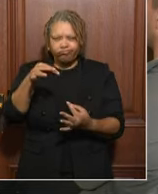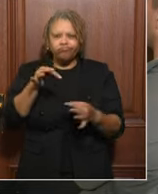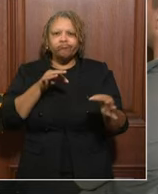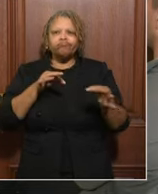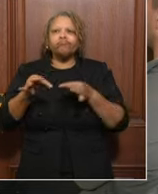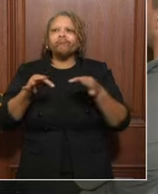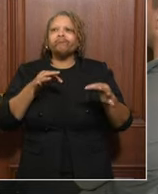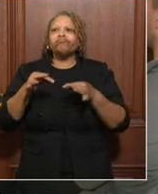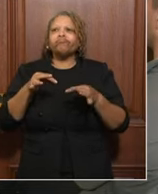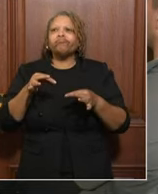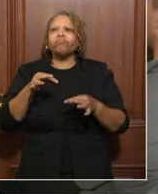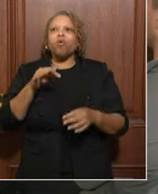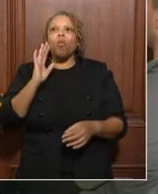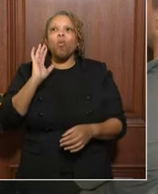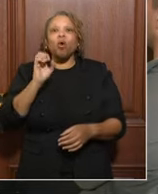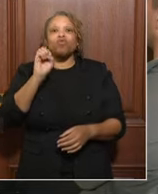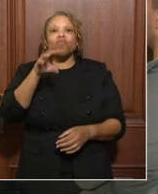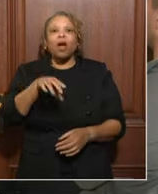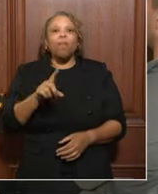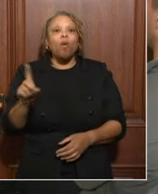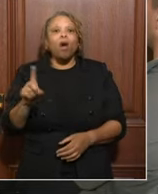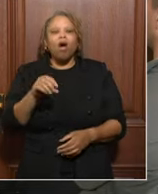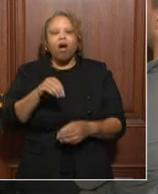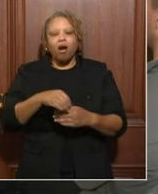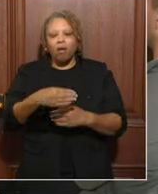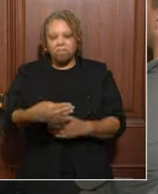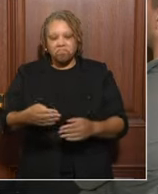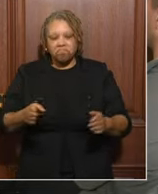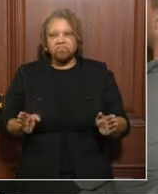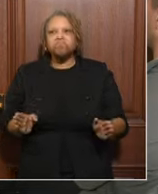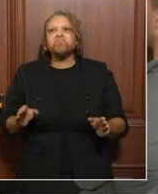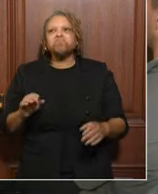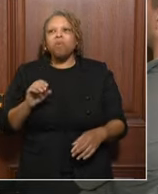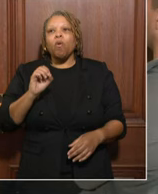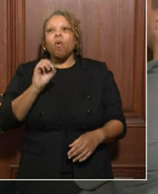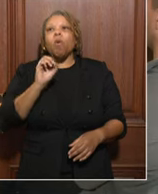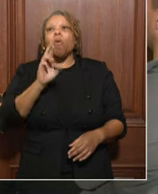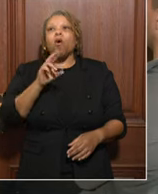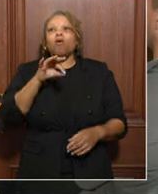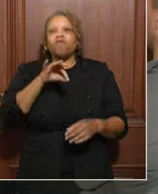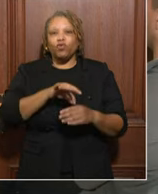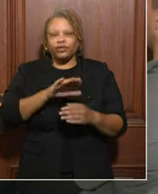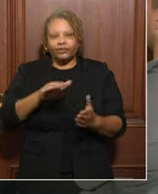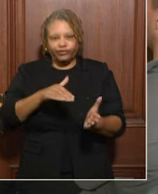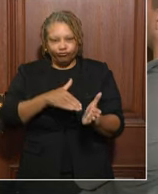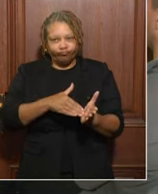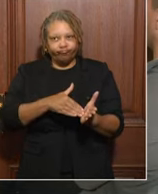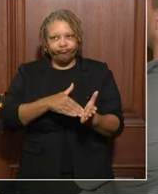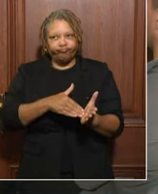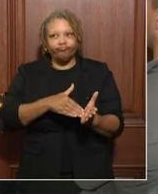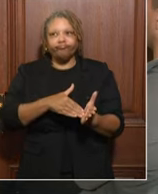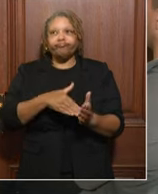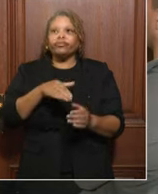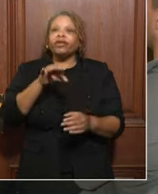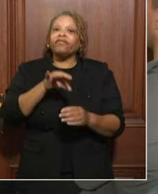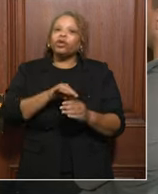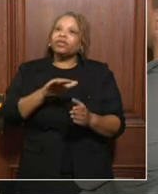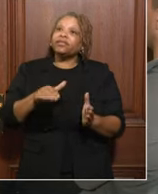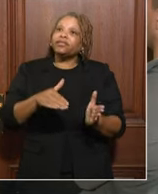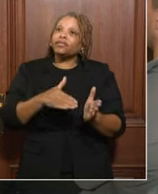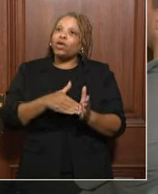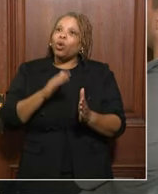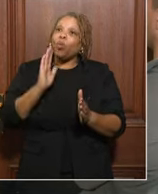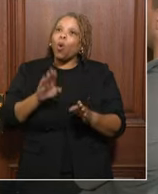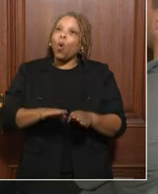box or at a voting center on Election Day. Voting centers open on this Monday,